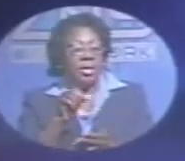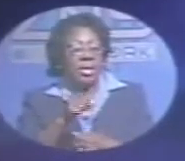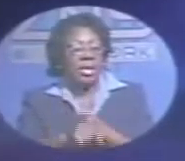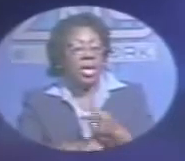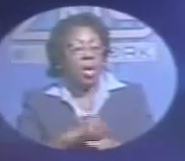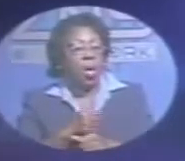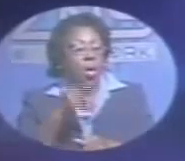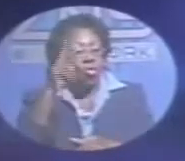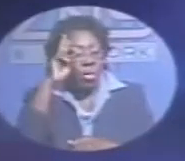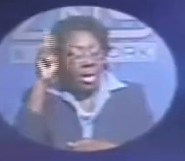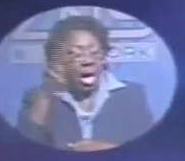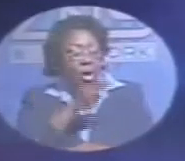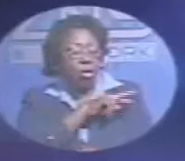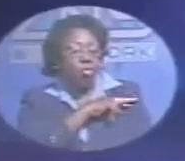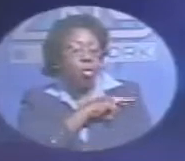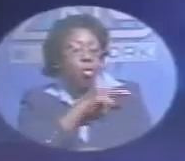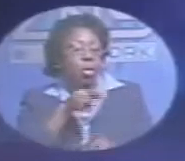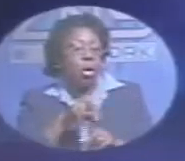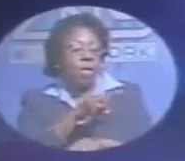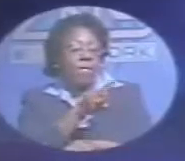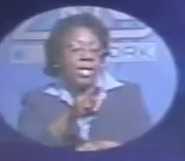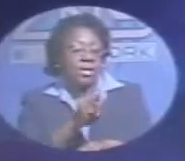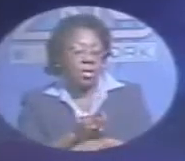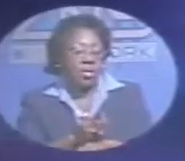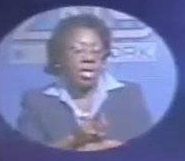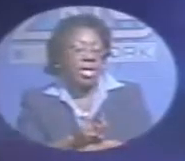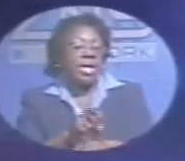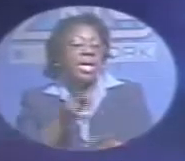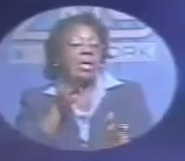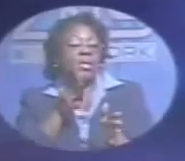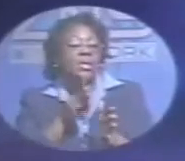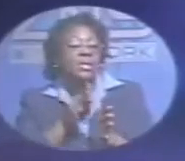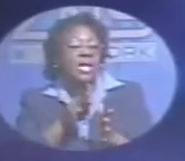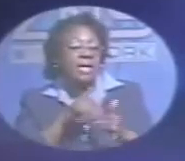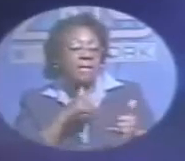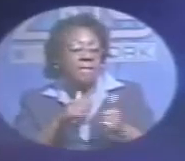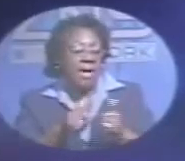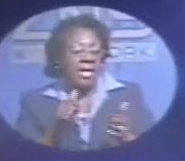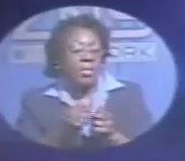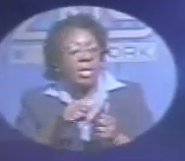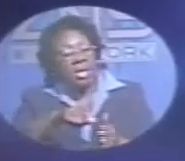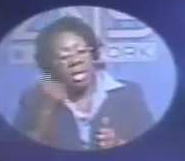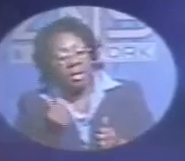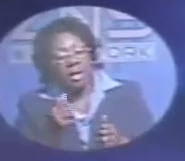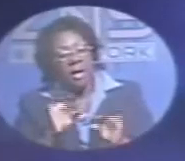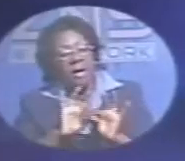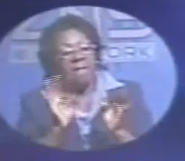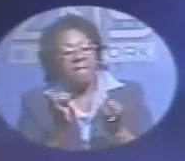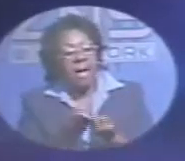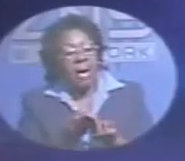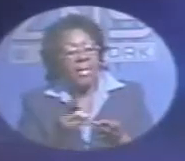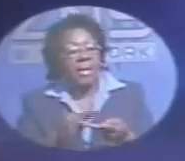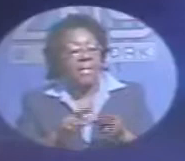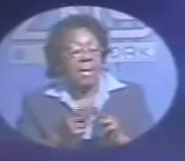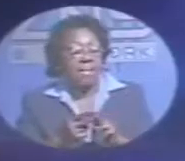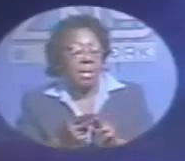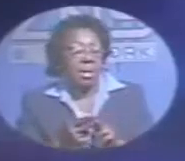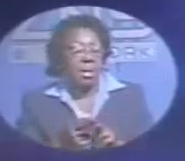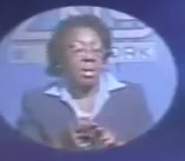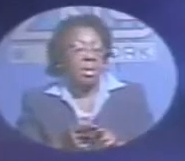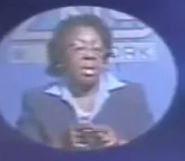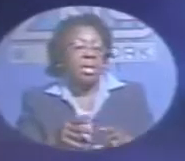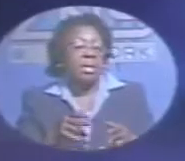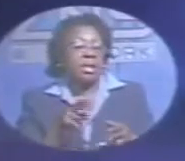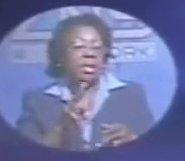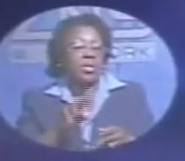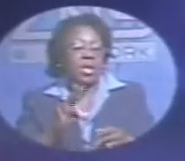deceased apparently got into an altercation with a family member and was chopped multiple times about the body. Police are questioning that 22-year-old